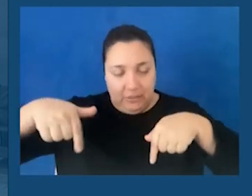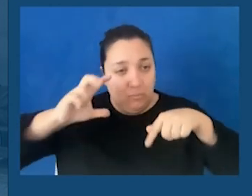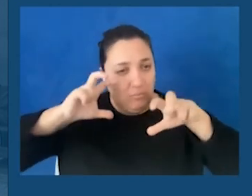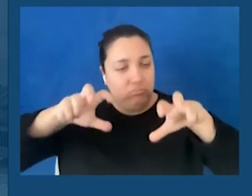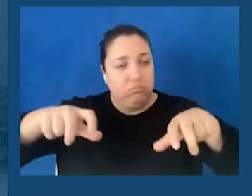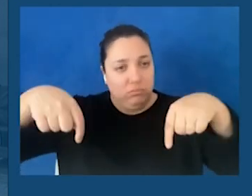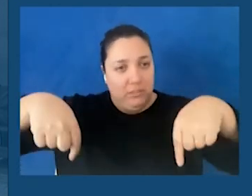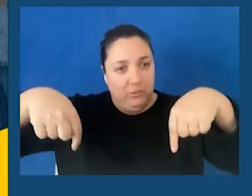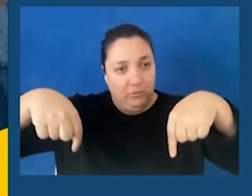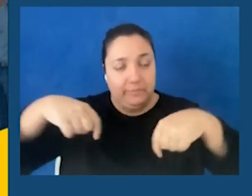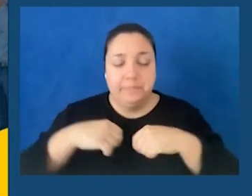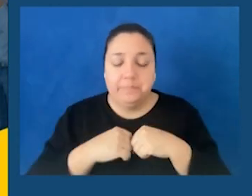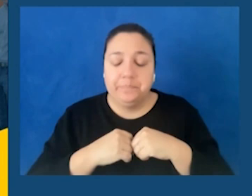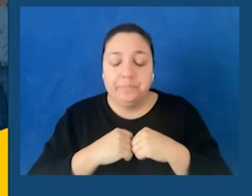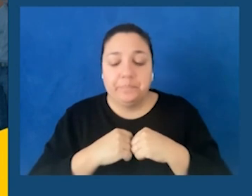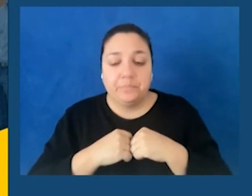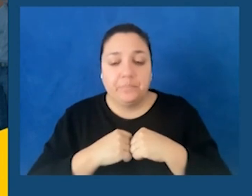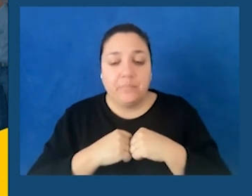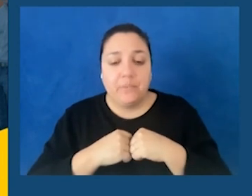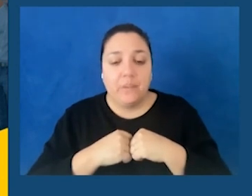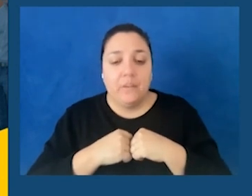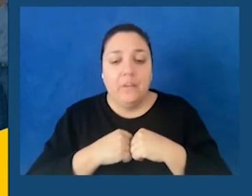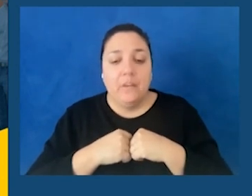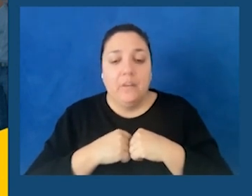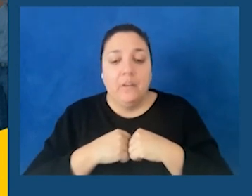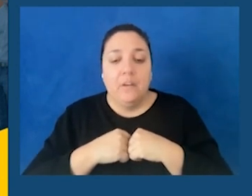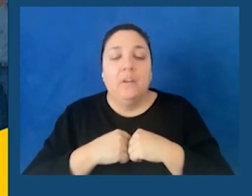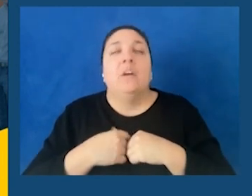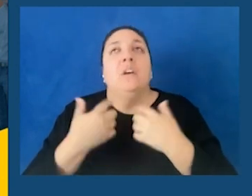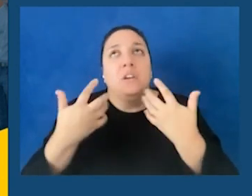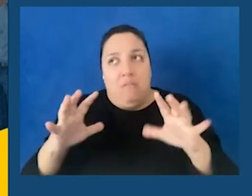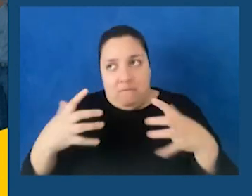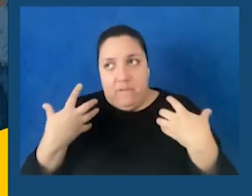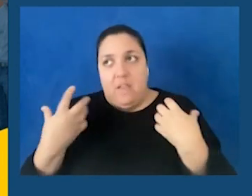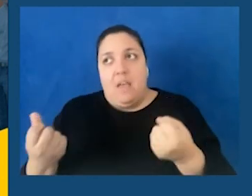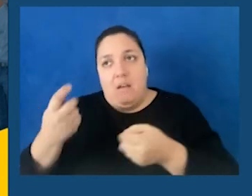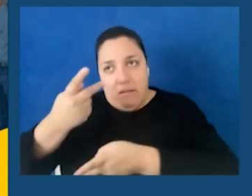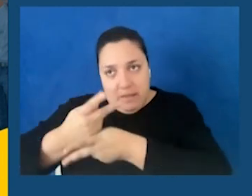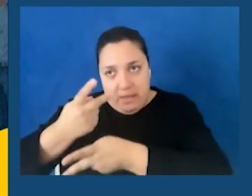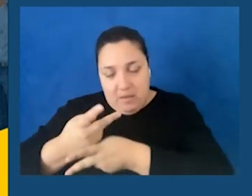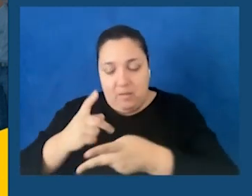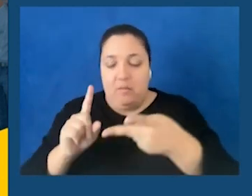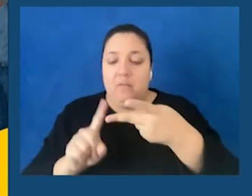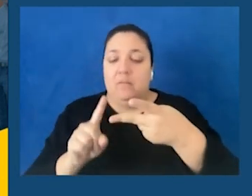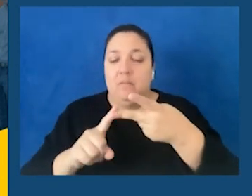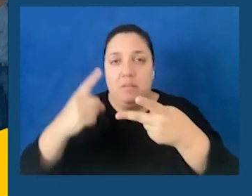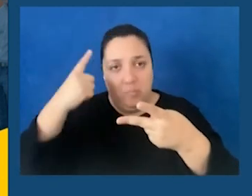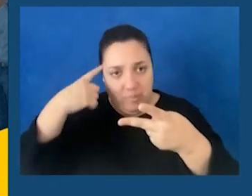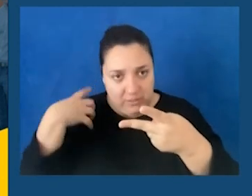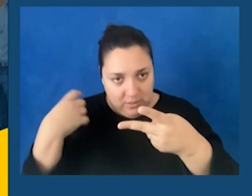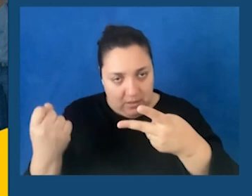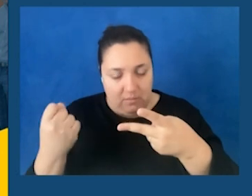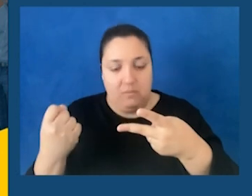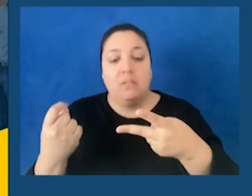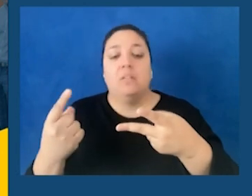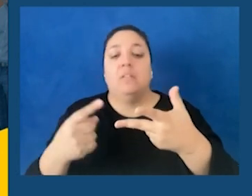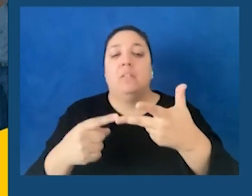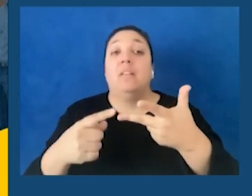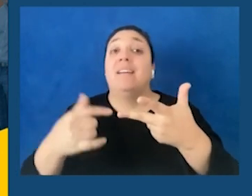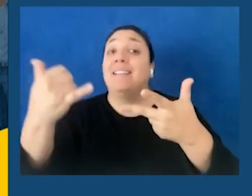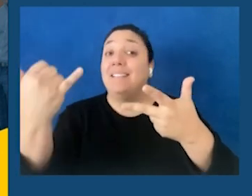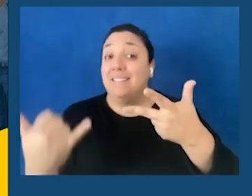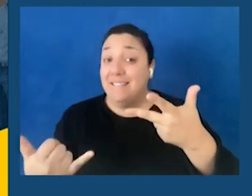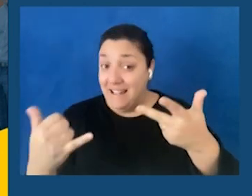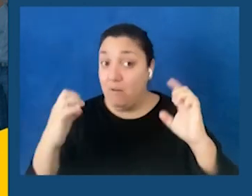Valley. So we talk about people's health care, mental health. Let's talk about education. We are